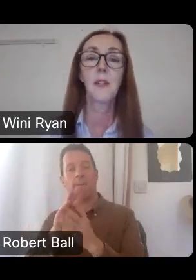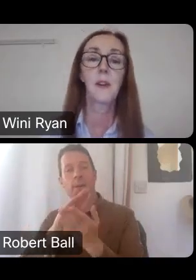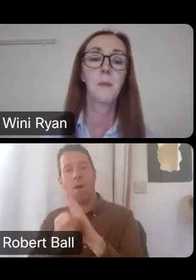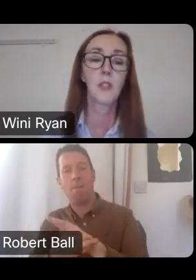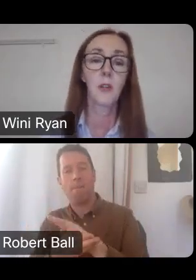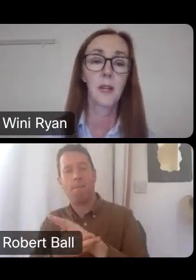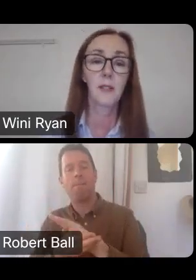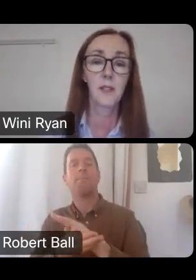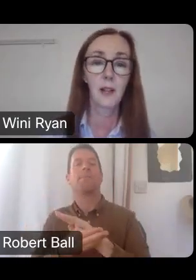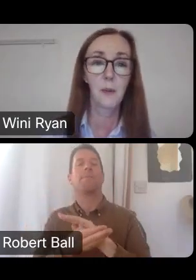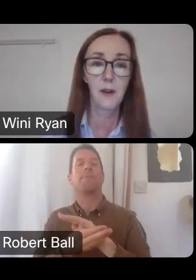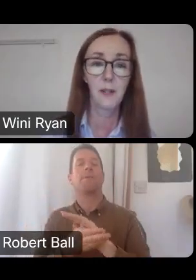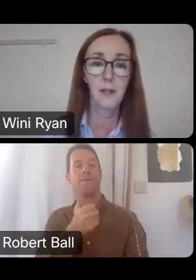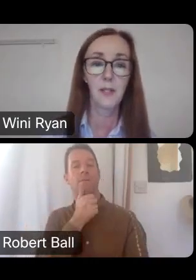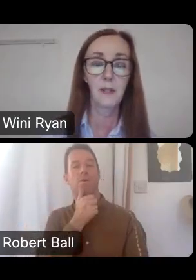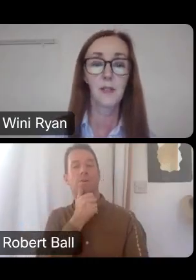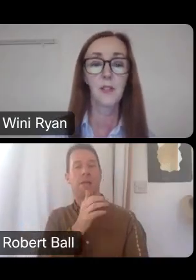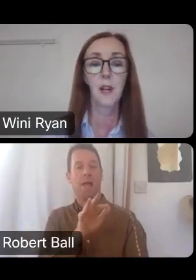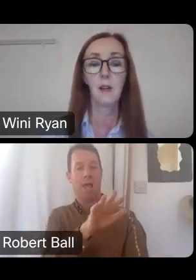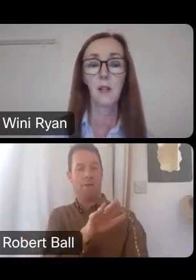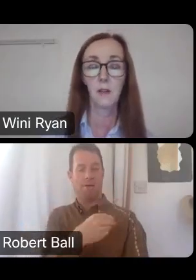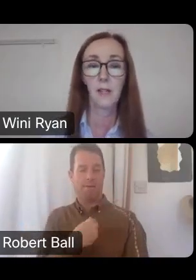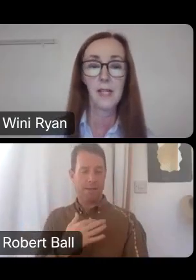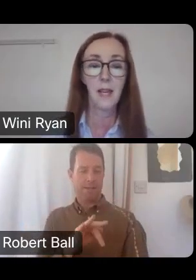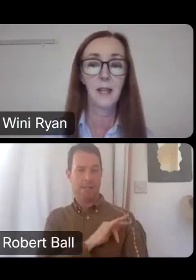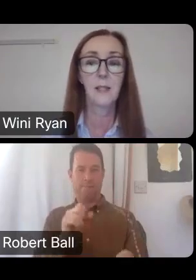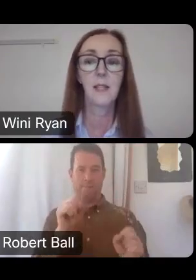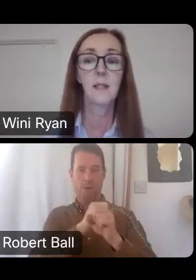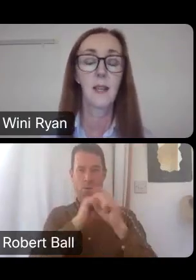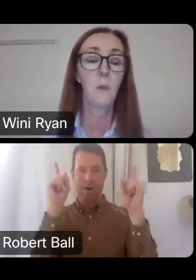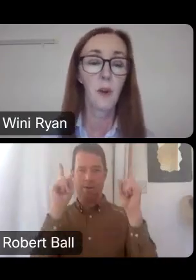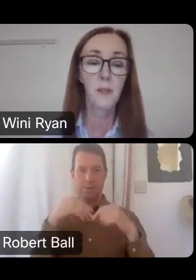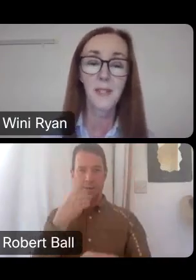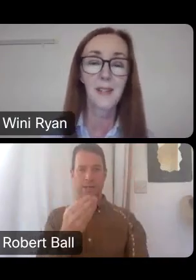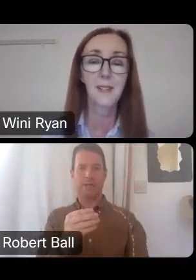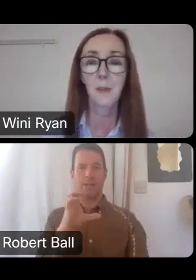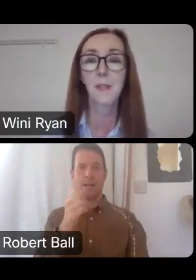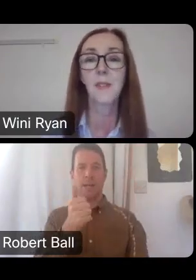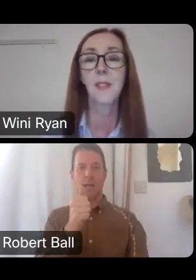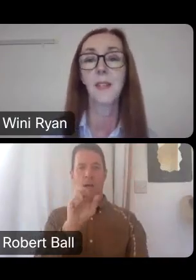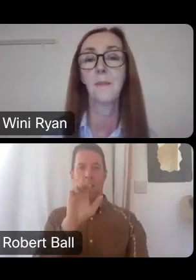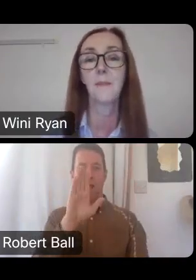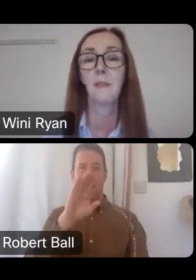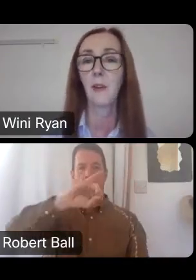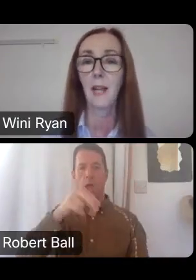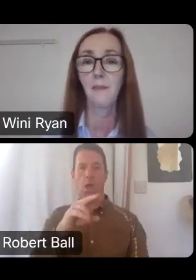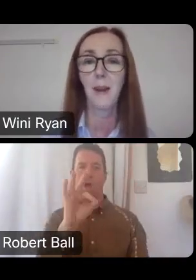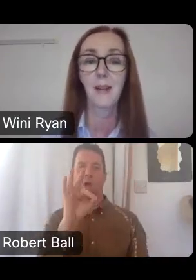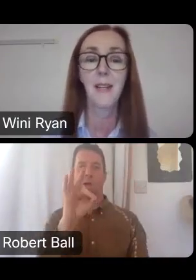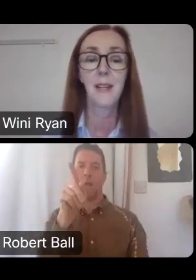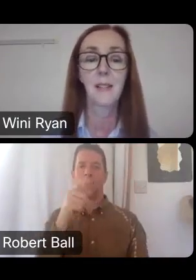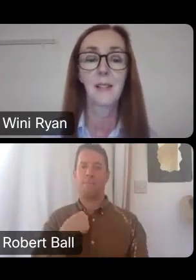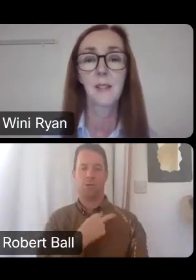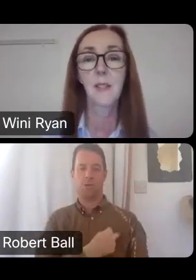first area I'm going to look at is self-awareness. And this is Carl Jung, and he was a Swiss, very clever